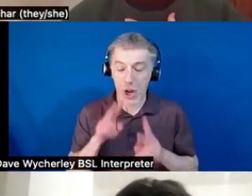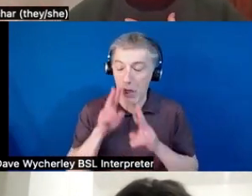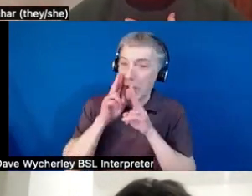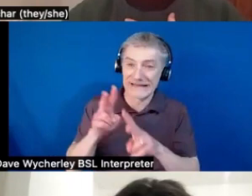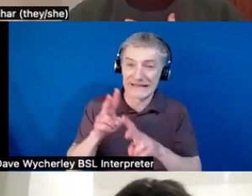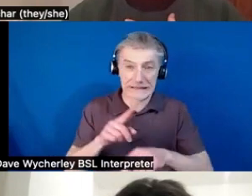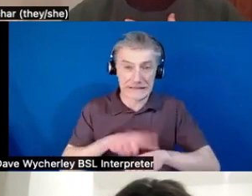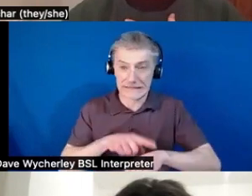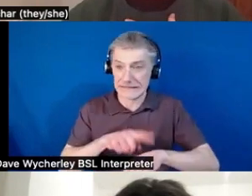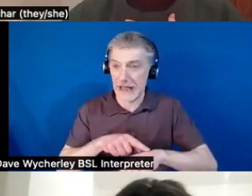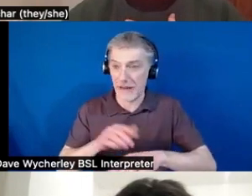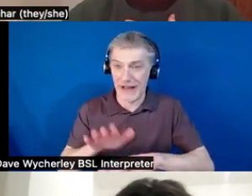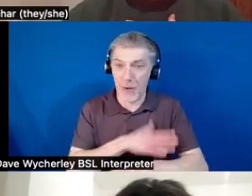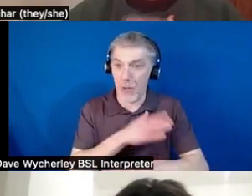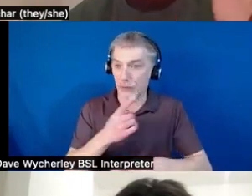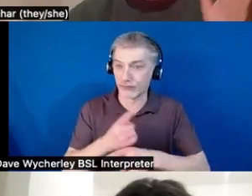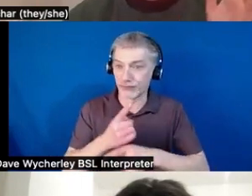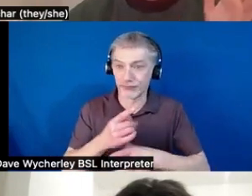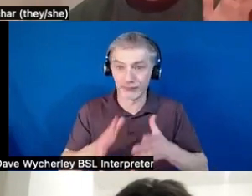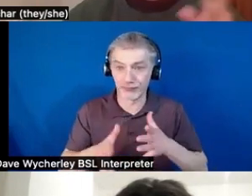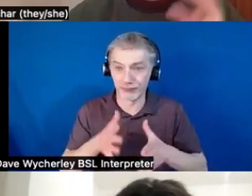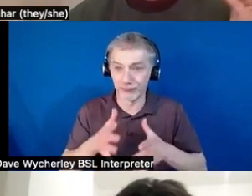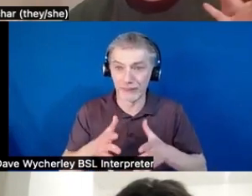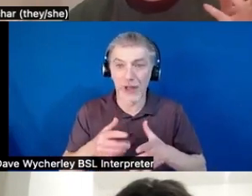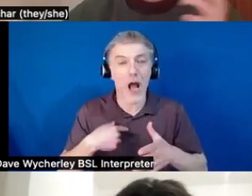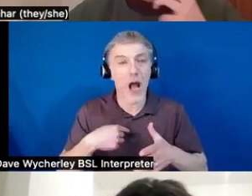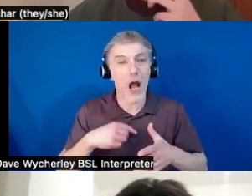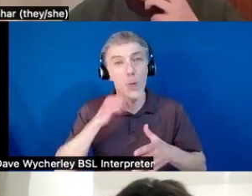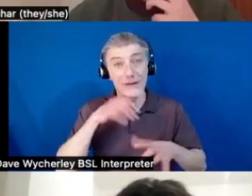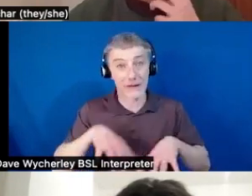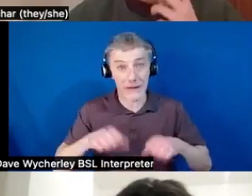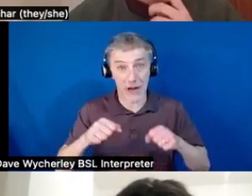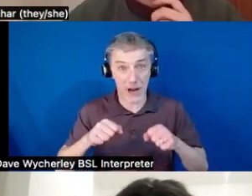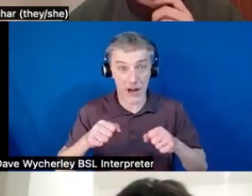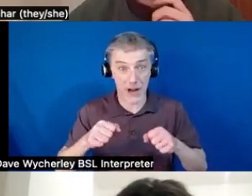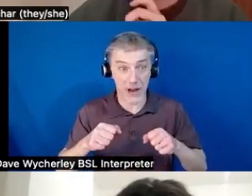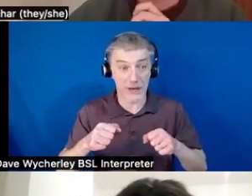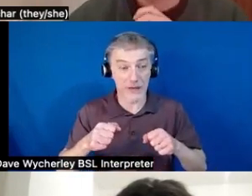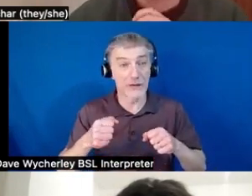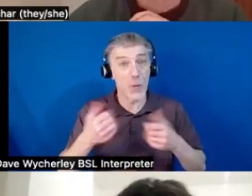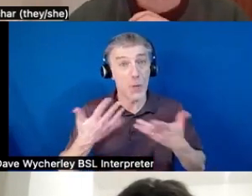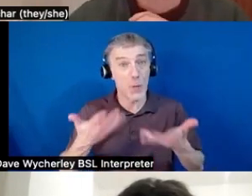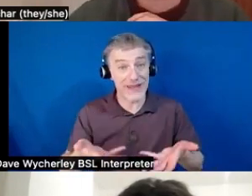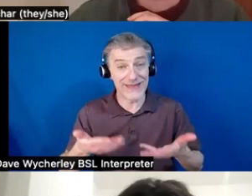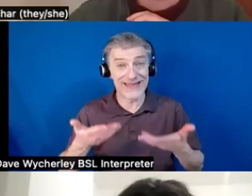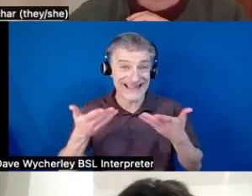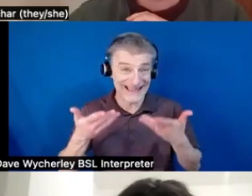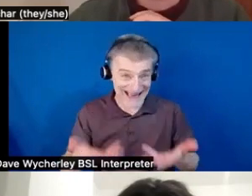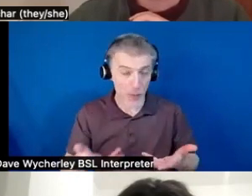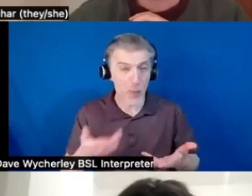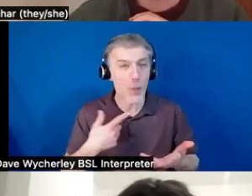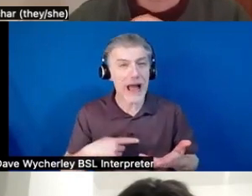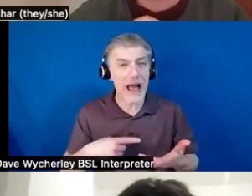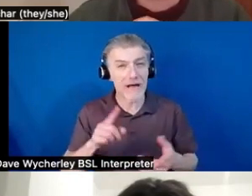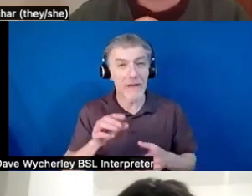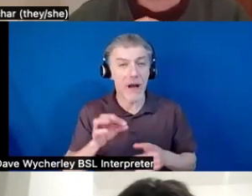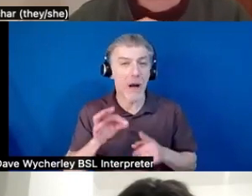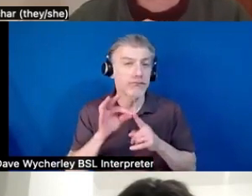But I'm going to start with some prompts quite early on to see